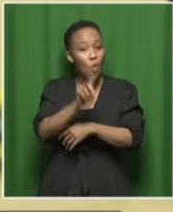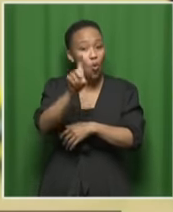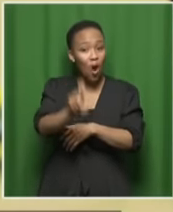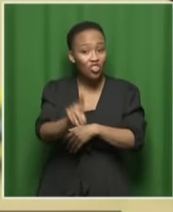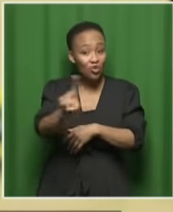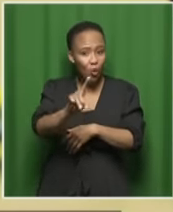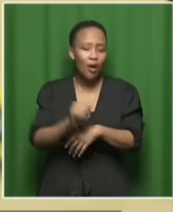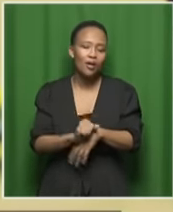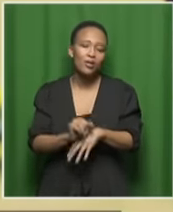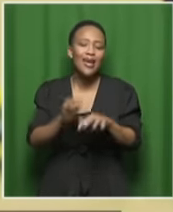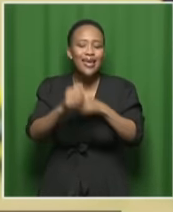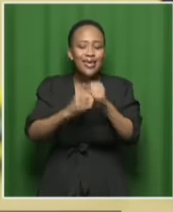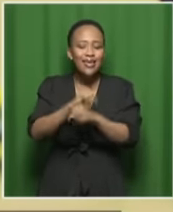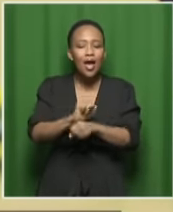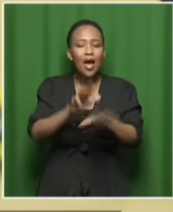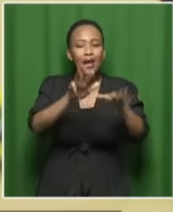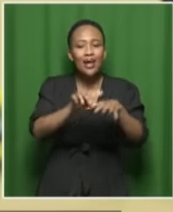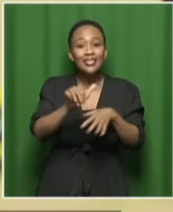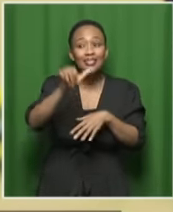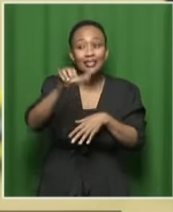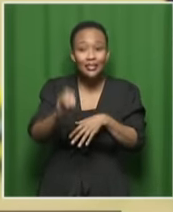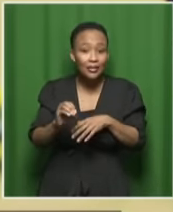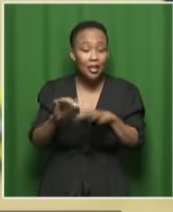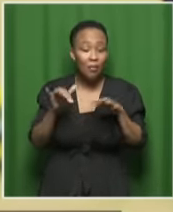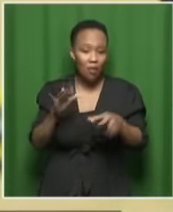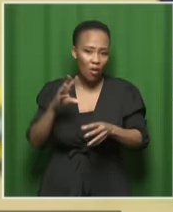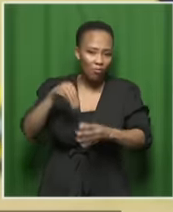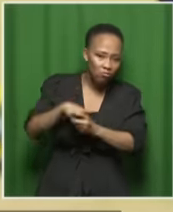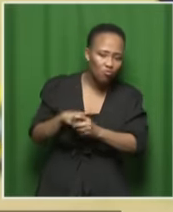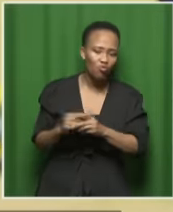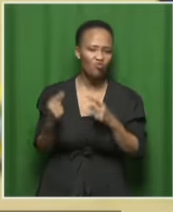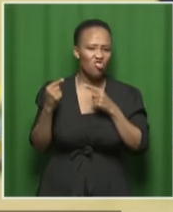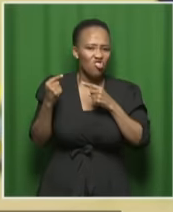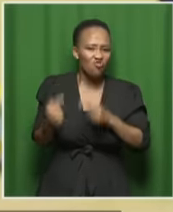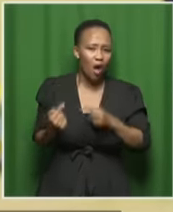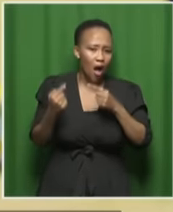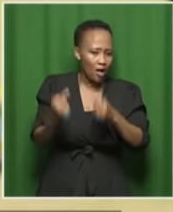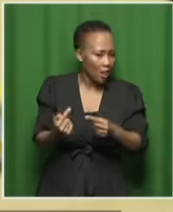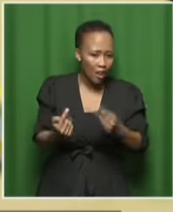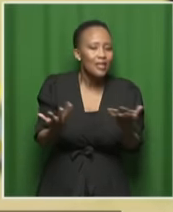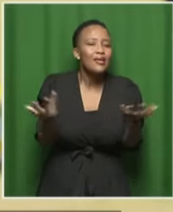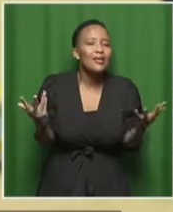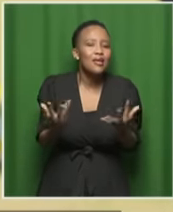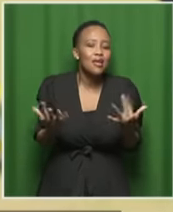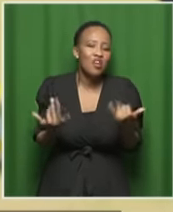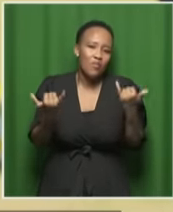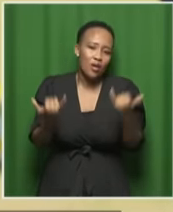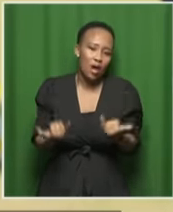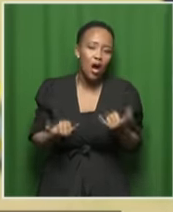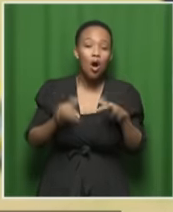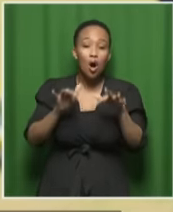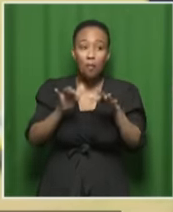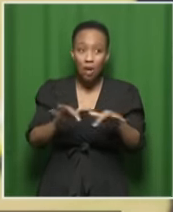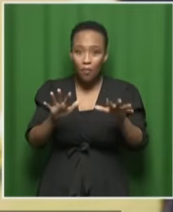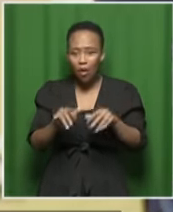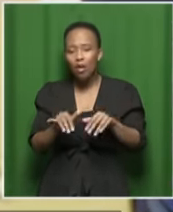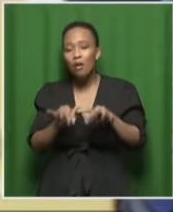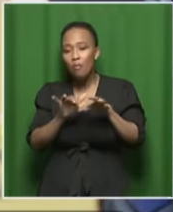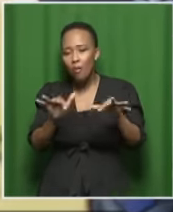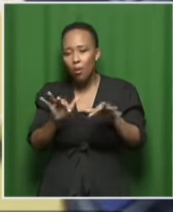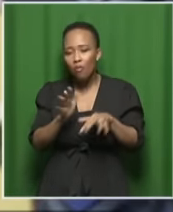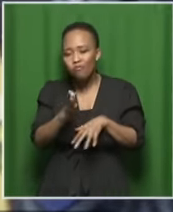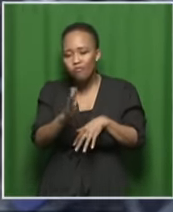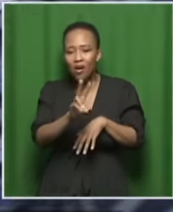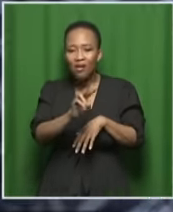in 1960 in vain, looking at the deplorable conditions the people of this area of the Vaal Triangle